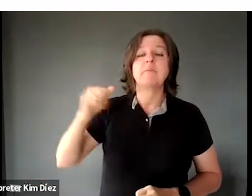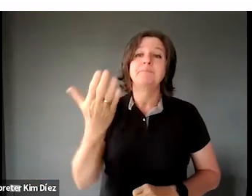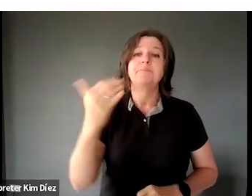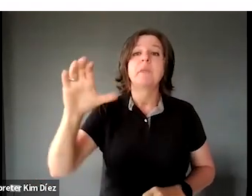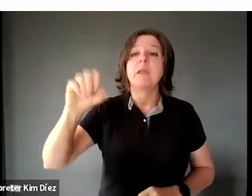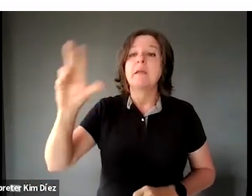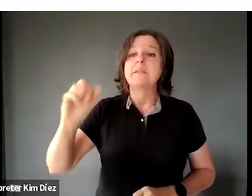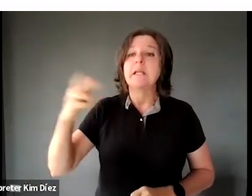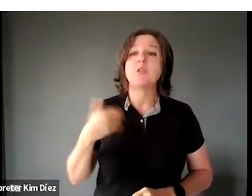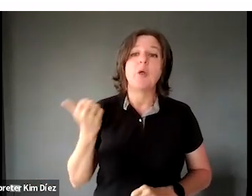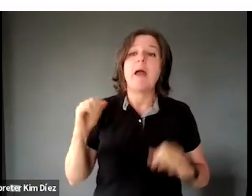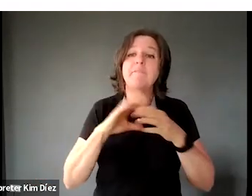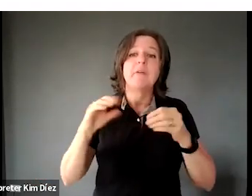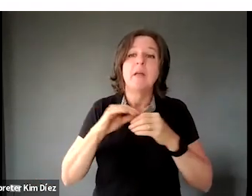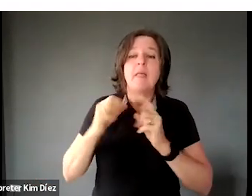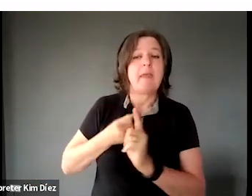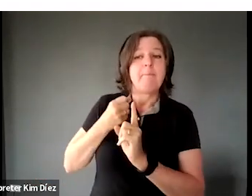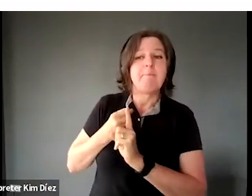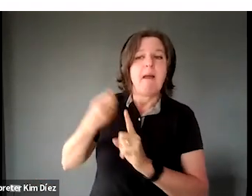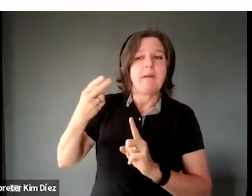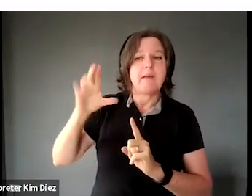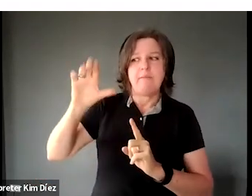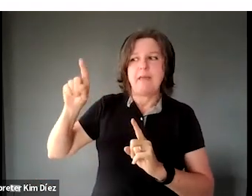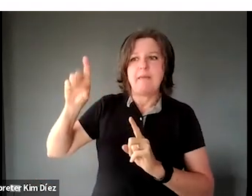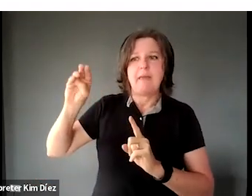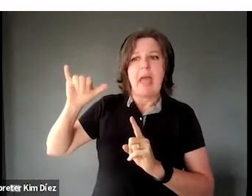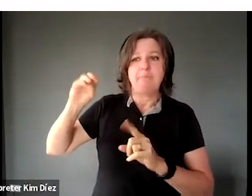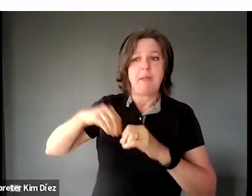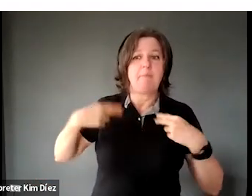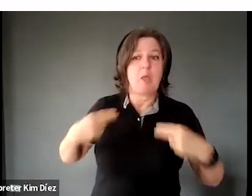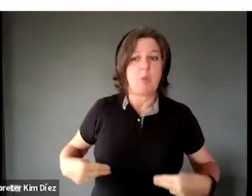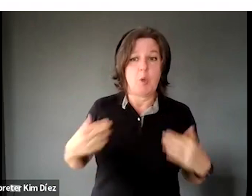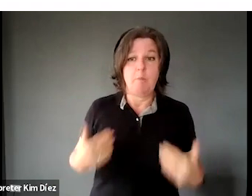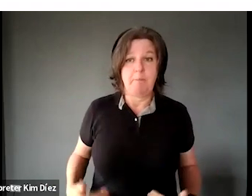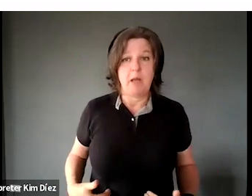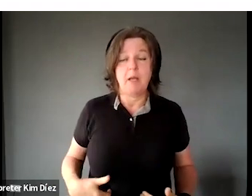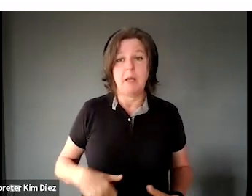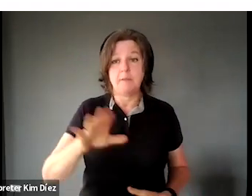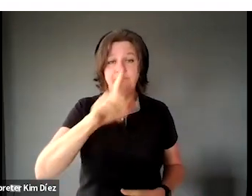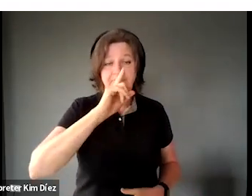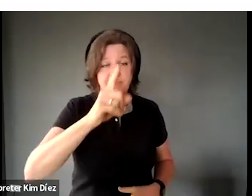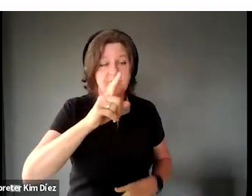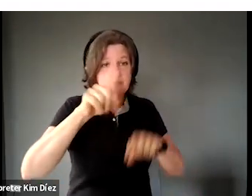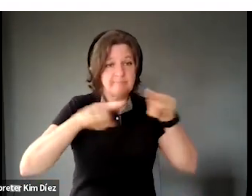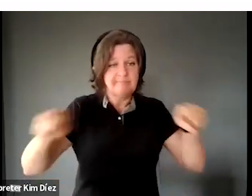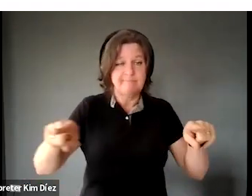Thanks, Viviana. Cesar, do you have a comment about cadmium effects in the human